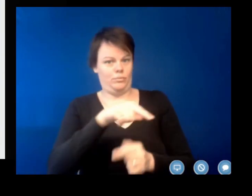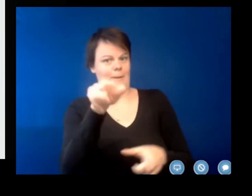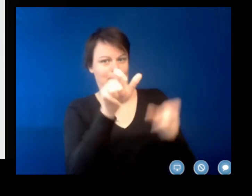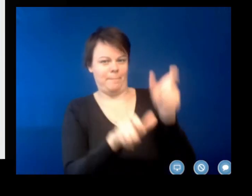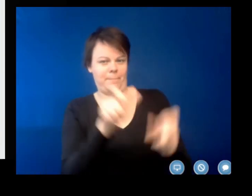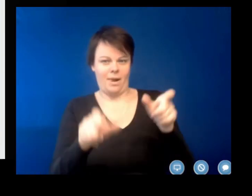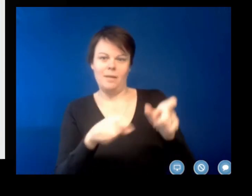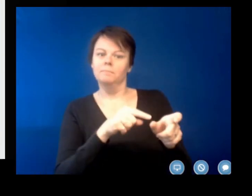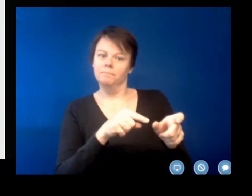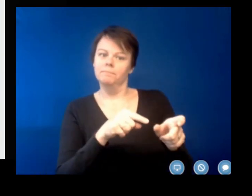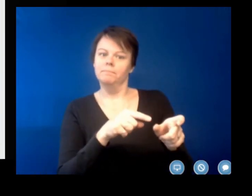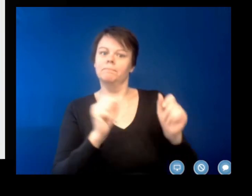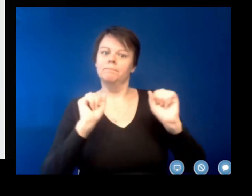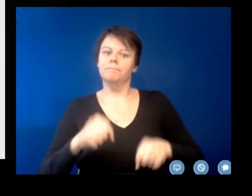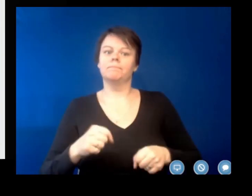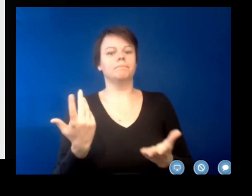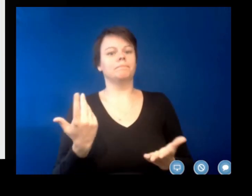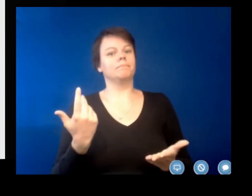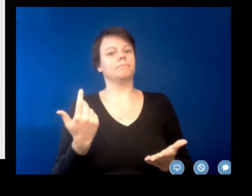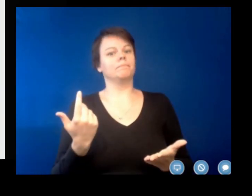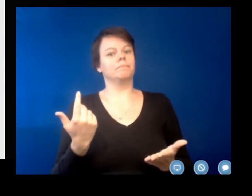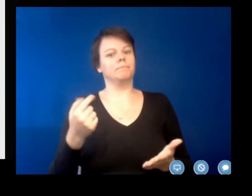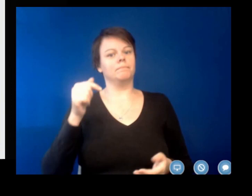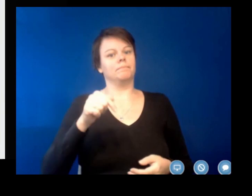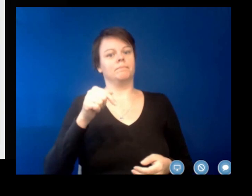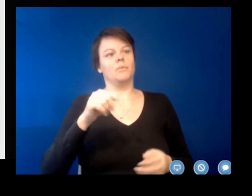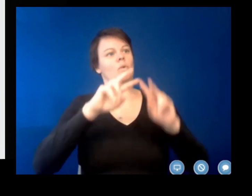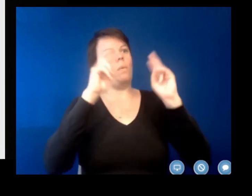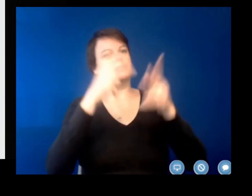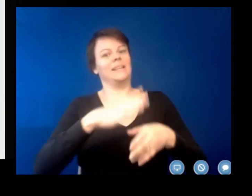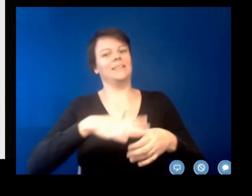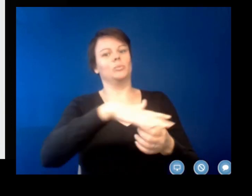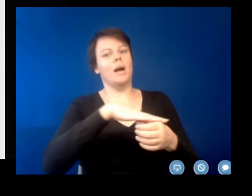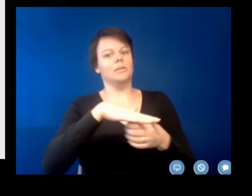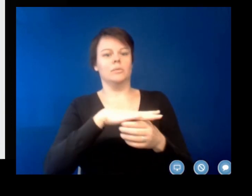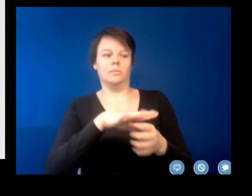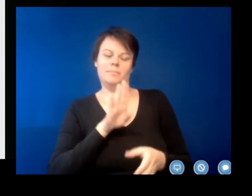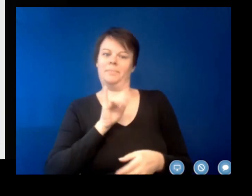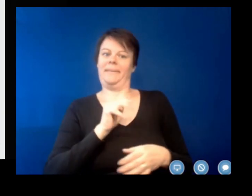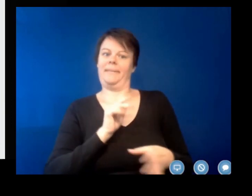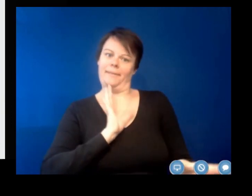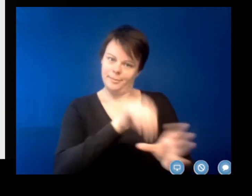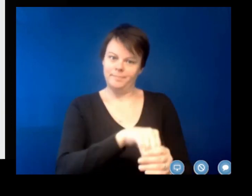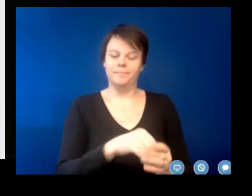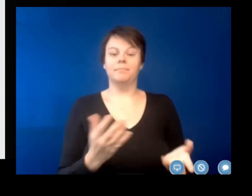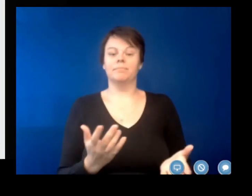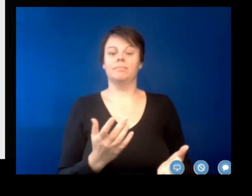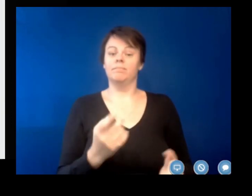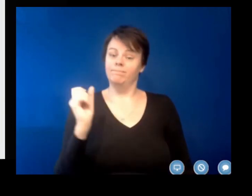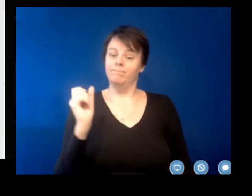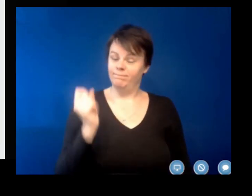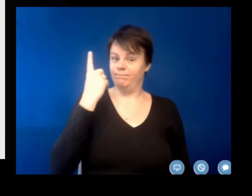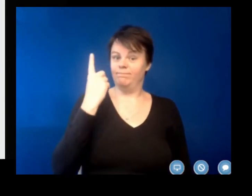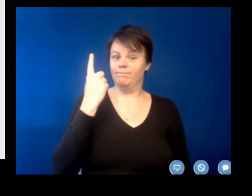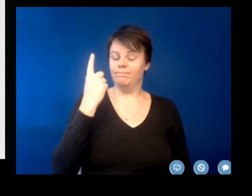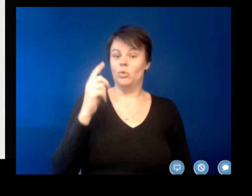in the sense of the understanding of UNESCO and the understanding of the OECD, they had been very skilled. They